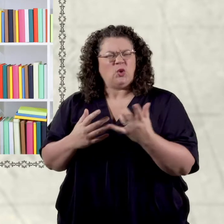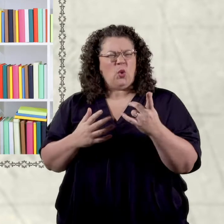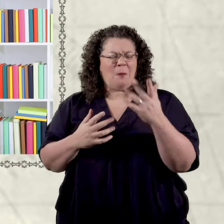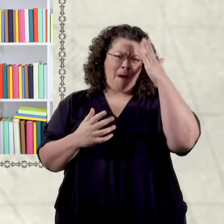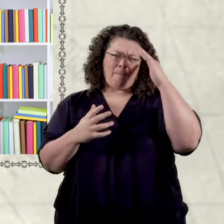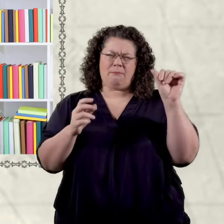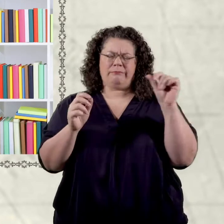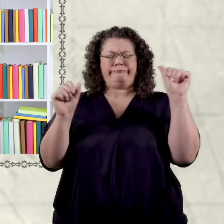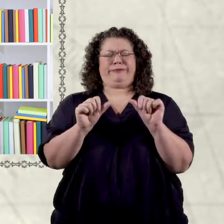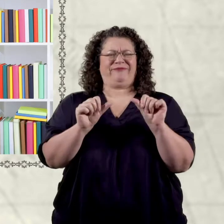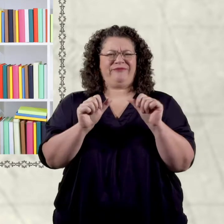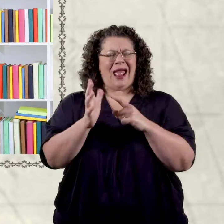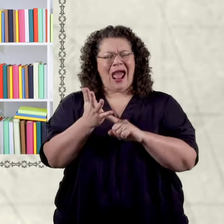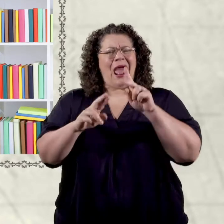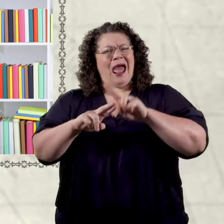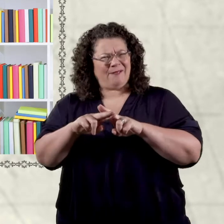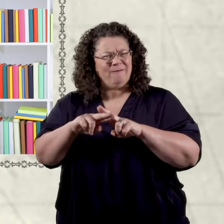called me Alf.